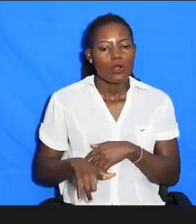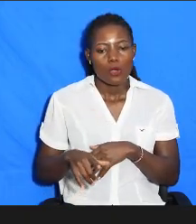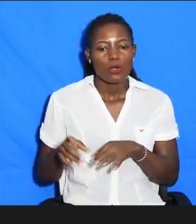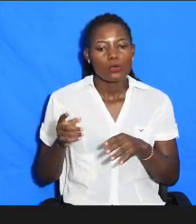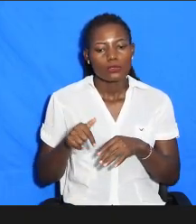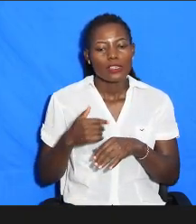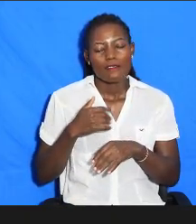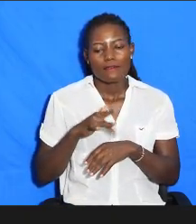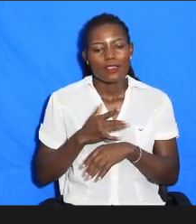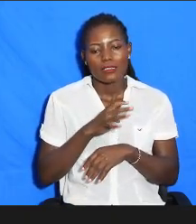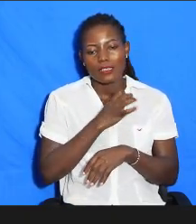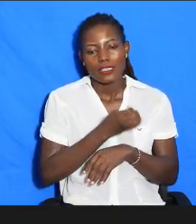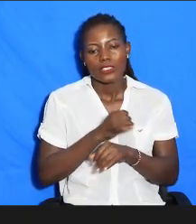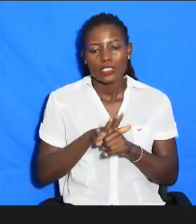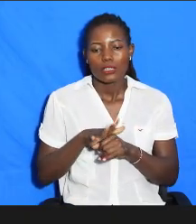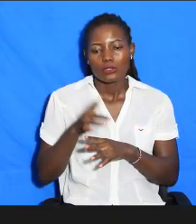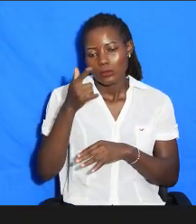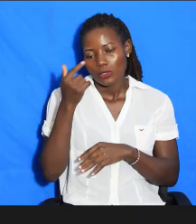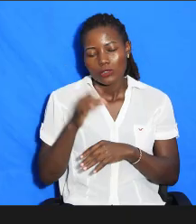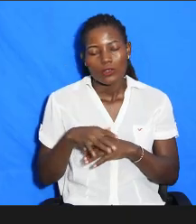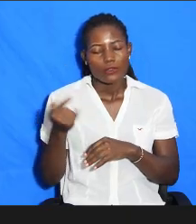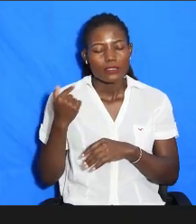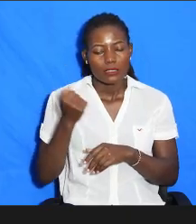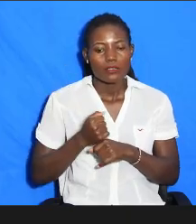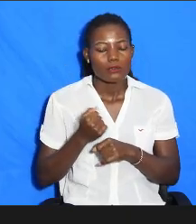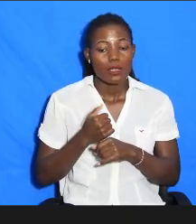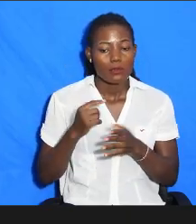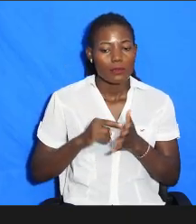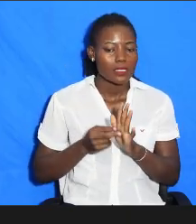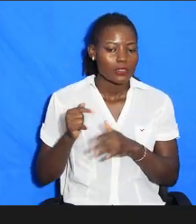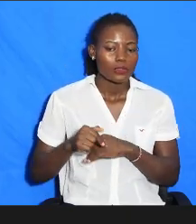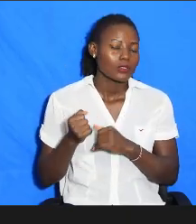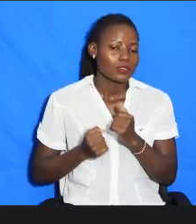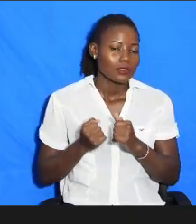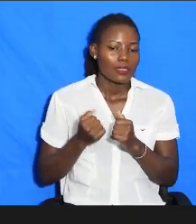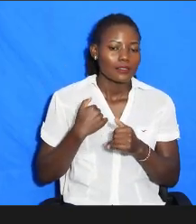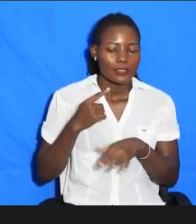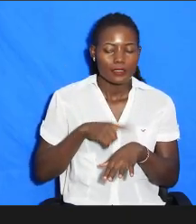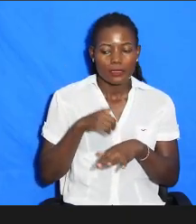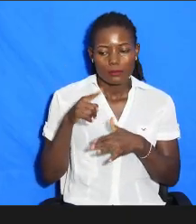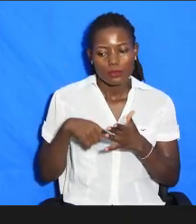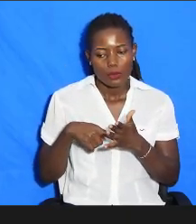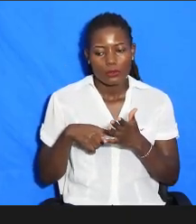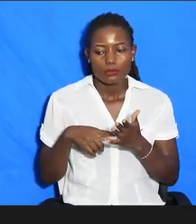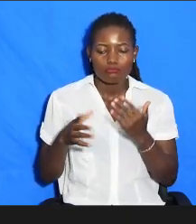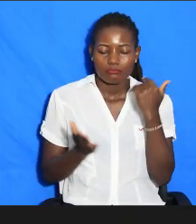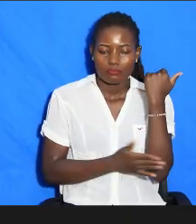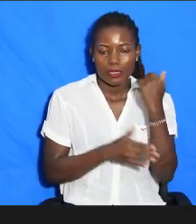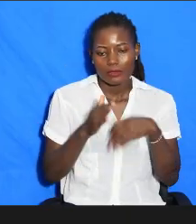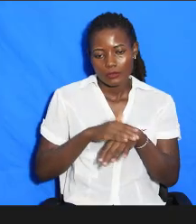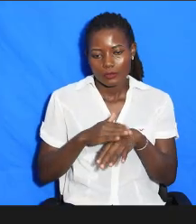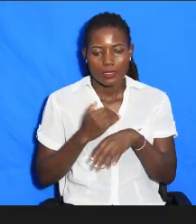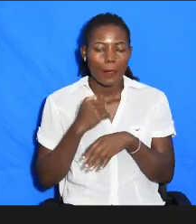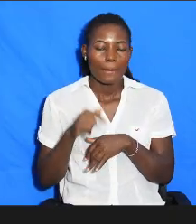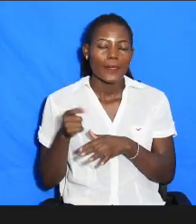of energetic because of yesterday's work. So today's run, this is what I timed. Even though it's bad, even though it's good, I still